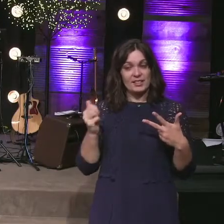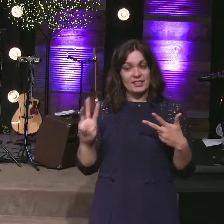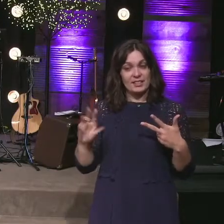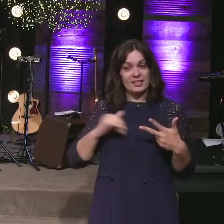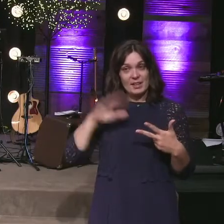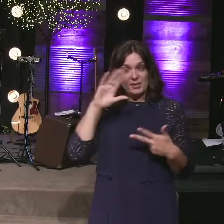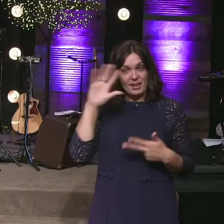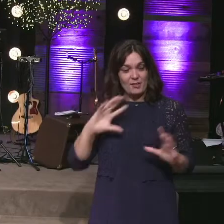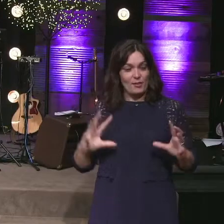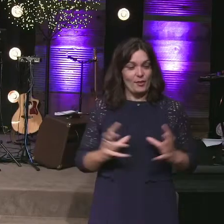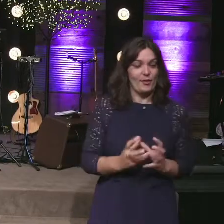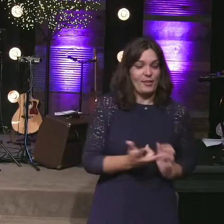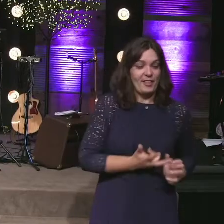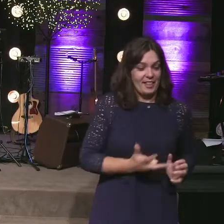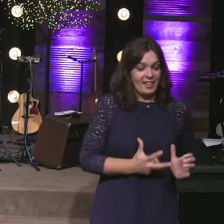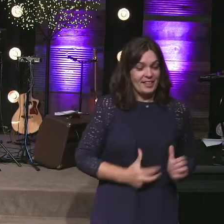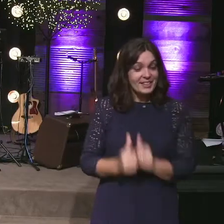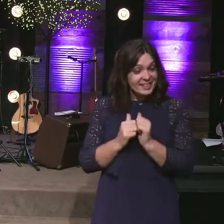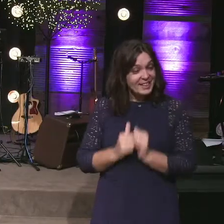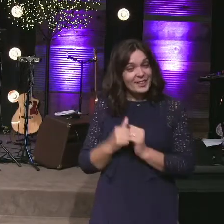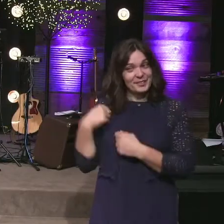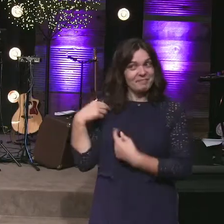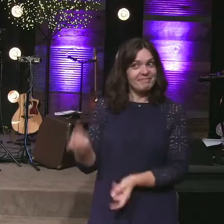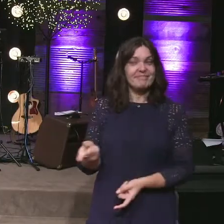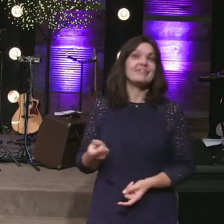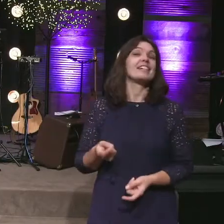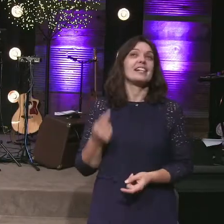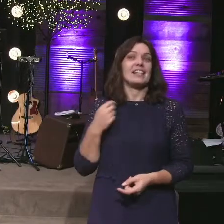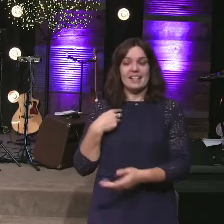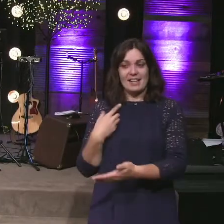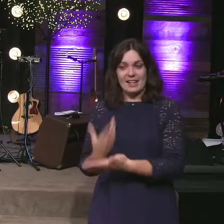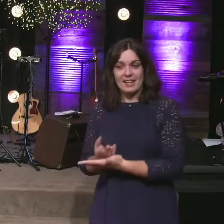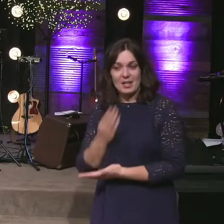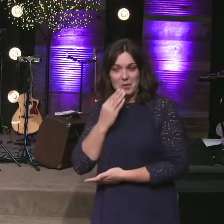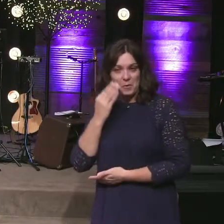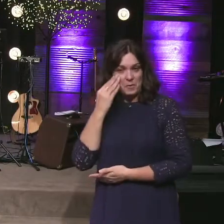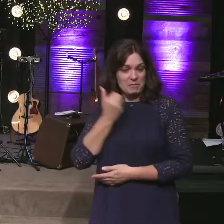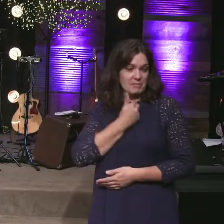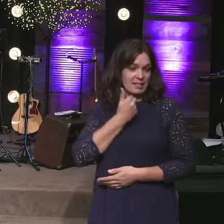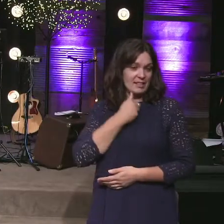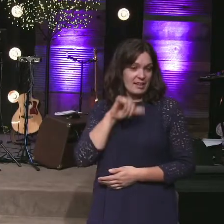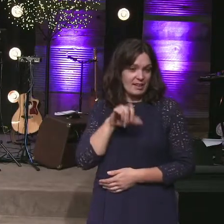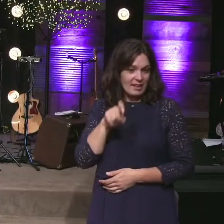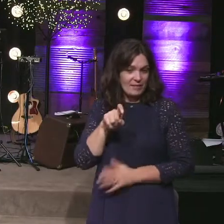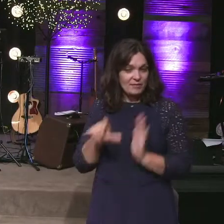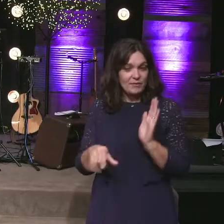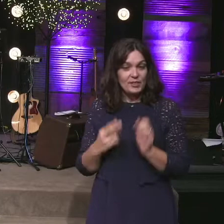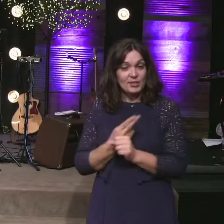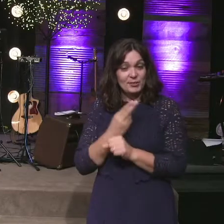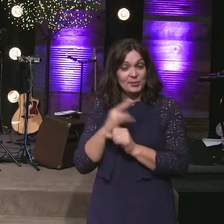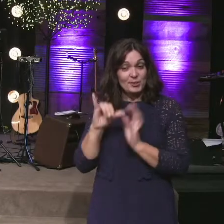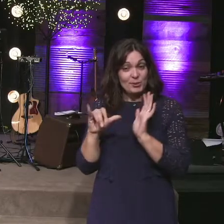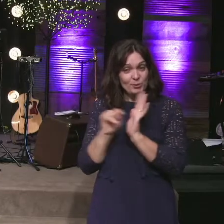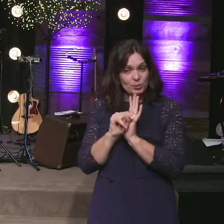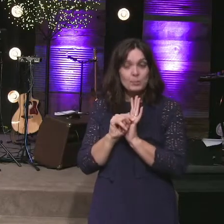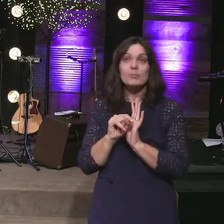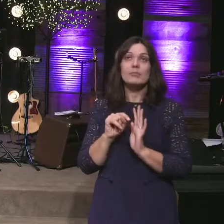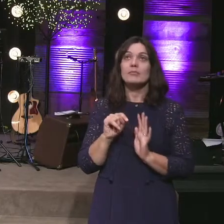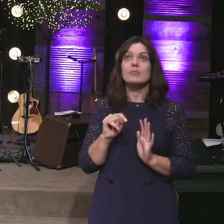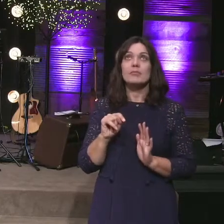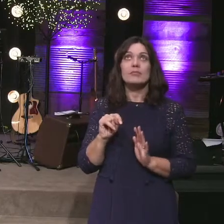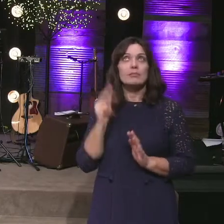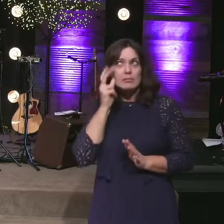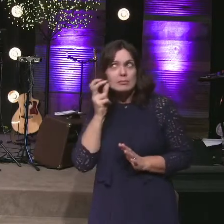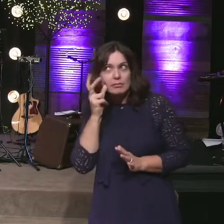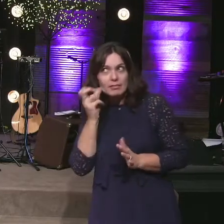category. And I got home, and I had to get on YouTube, you know, and Google it. I mean, or listen to it. I